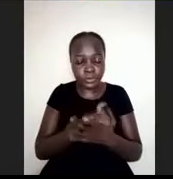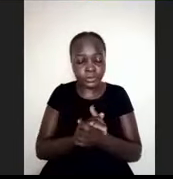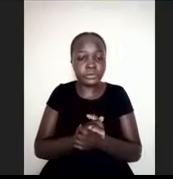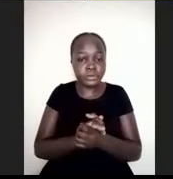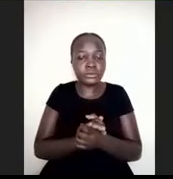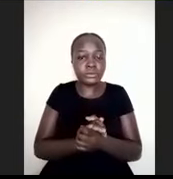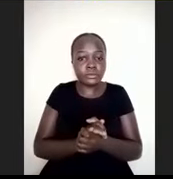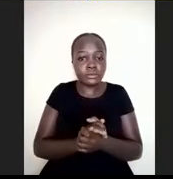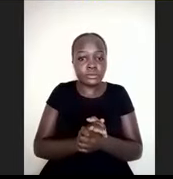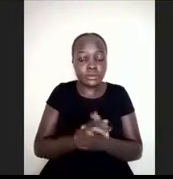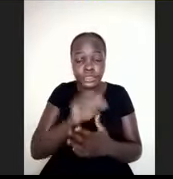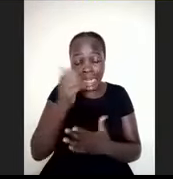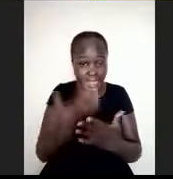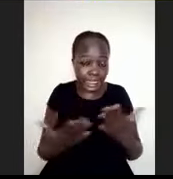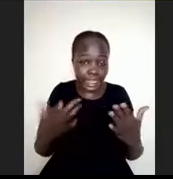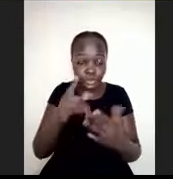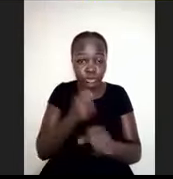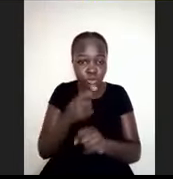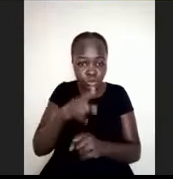you're doing to yourself